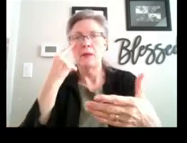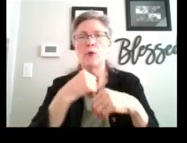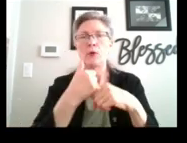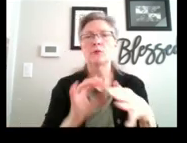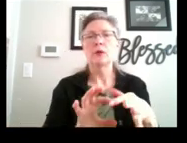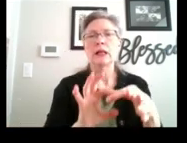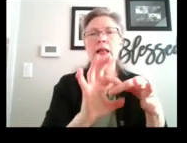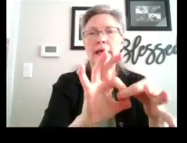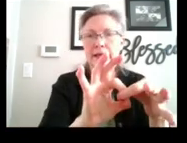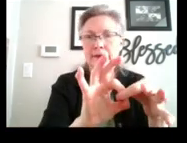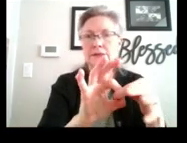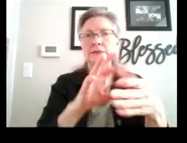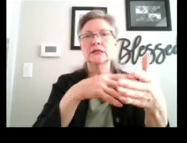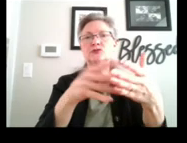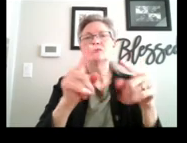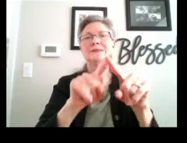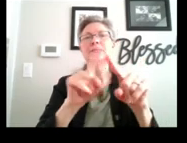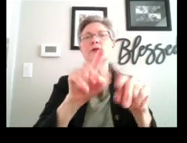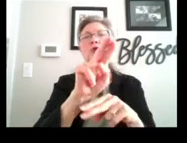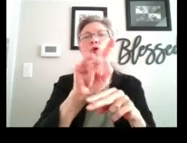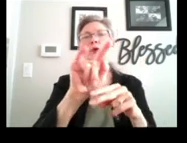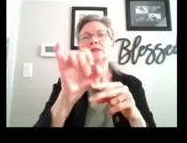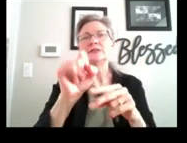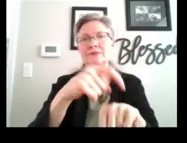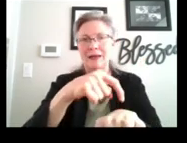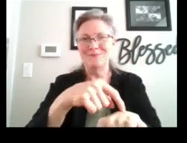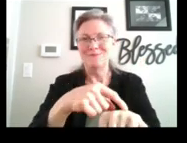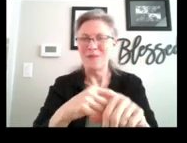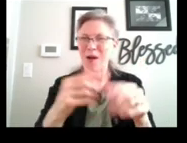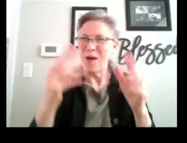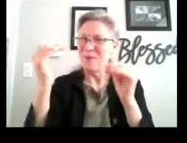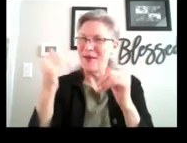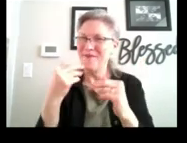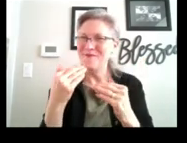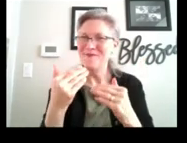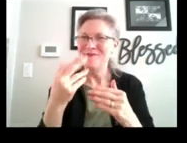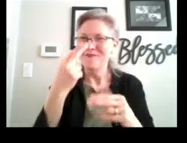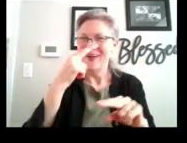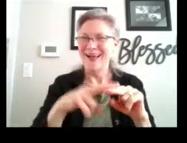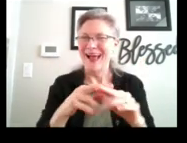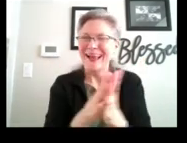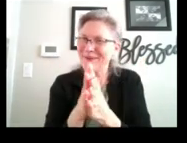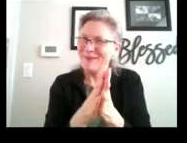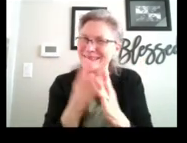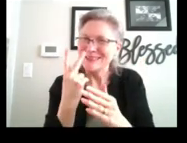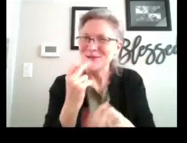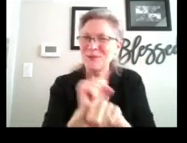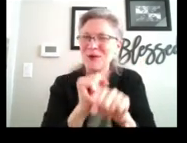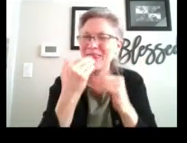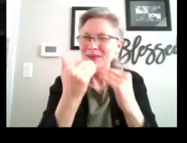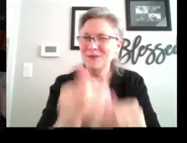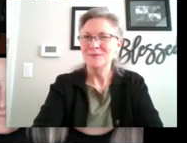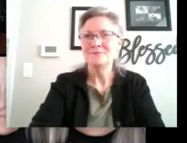these schedules to different units of time. So I hope you have a lot of fun with it, and I can't wait to see your work. Thanks, guys.